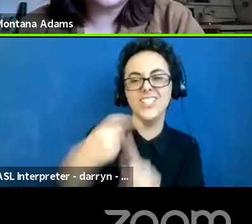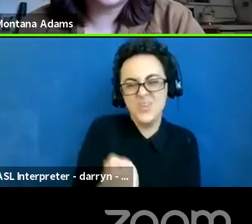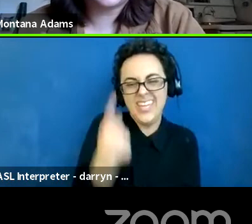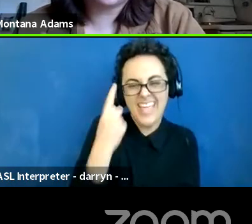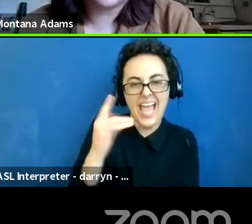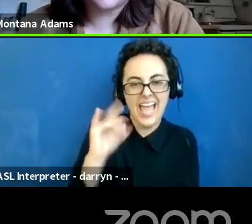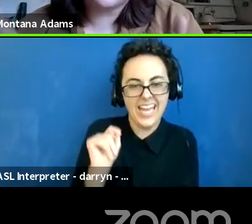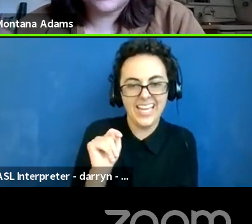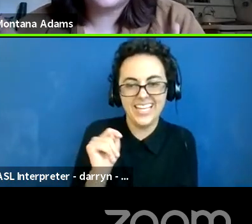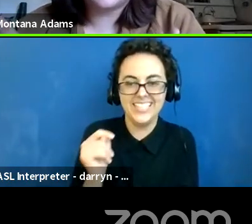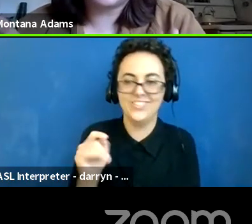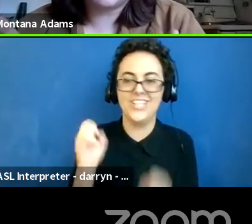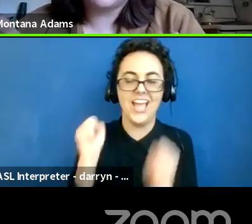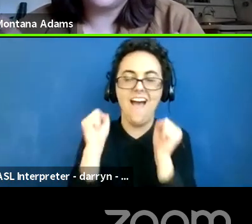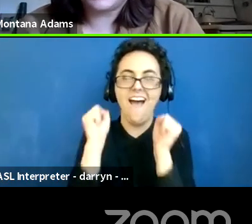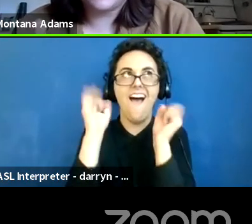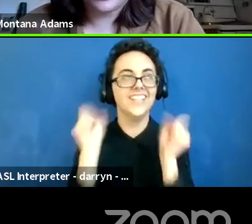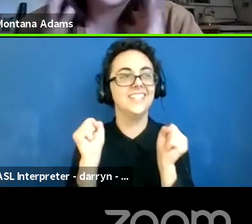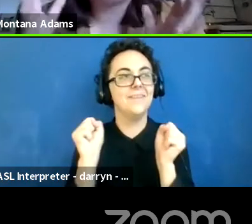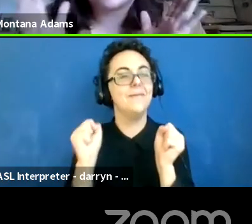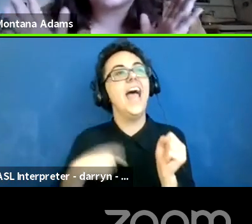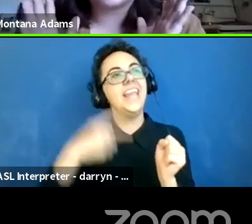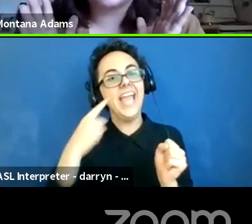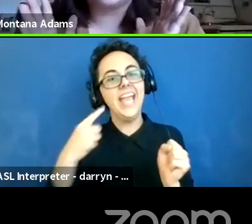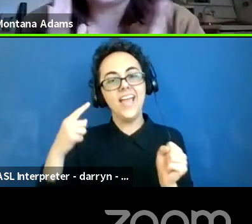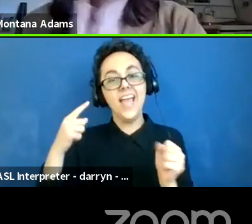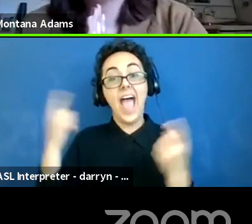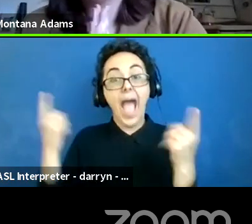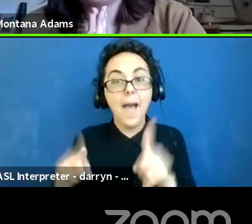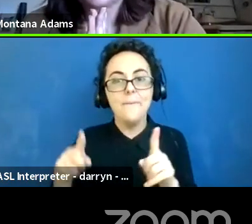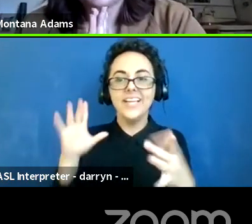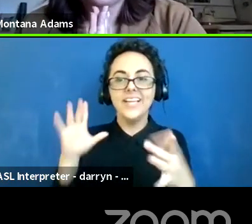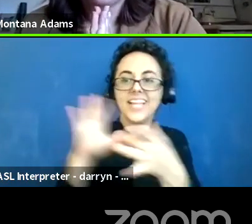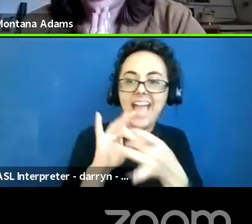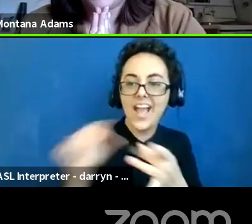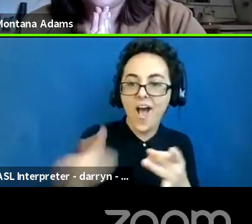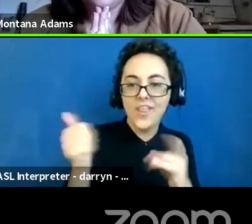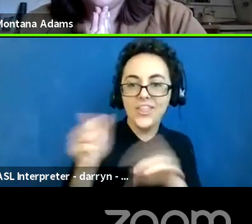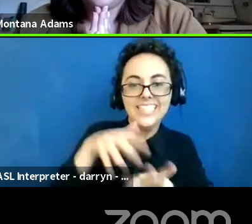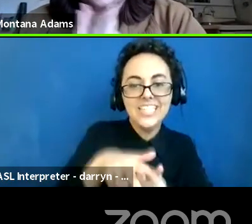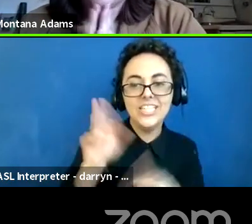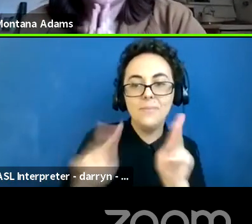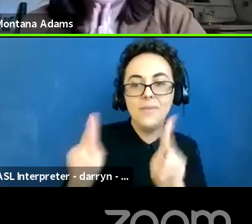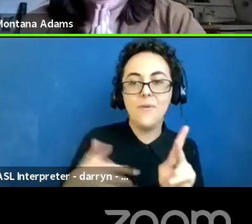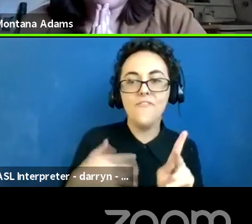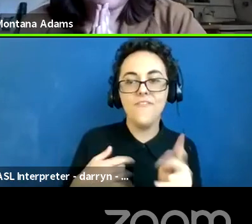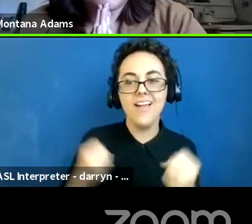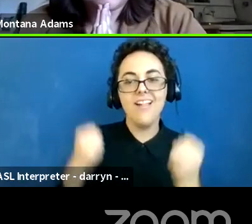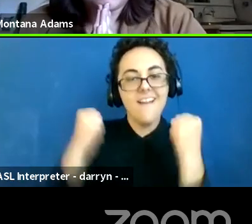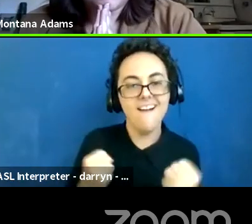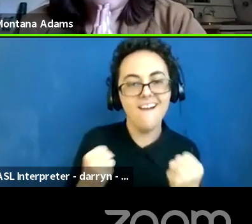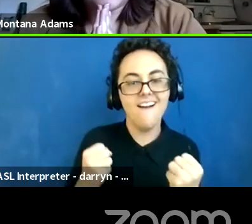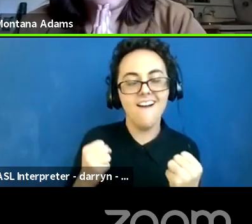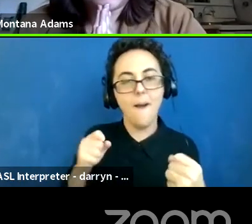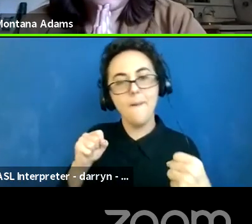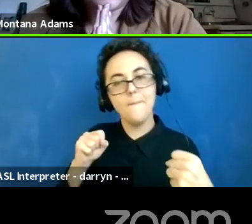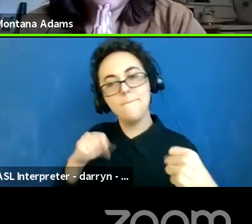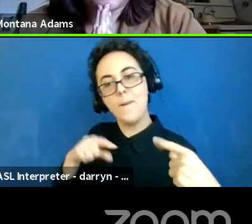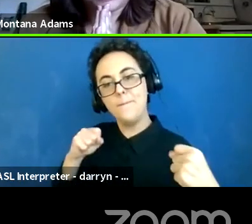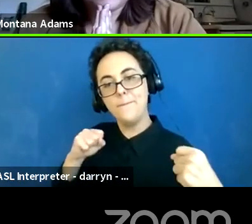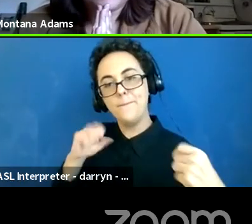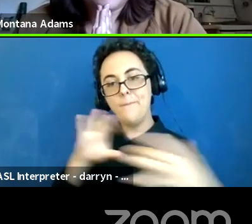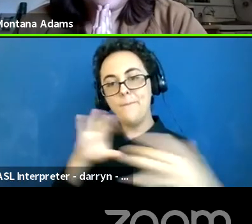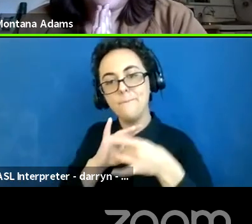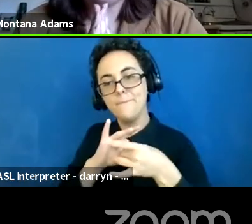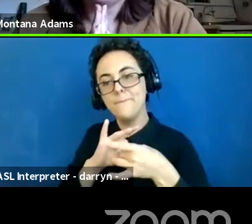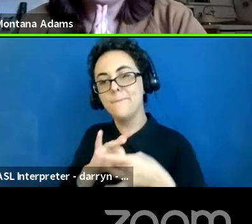whenever we do connect with, like, other Indigenous people, we have that sense of, like, oh, yay, okay, that connection that we immediately have. It's so